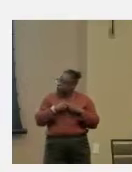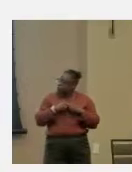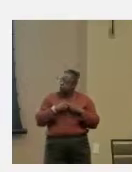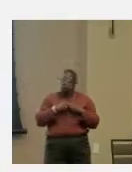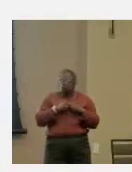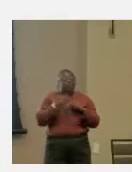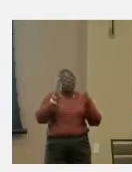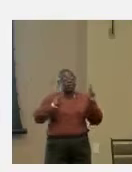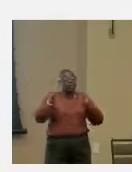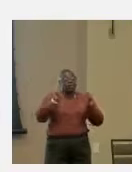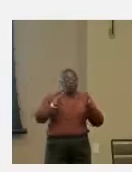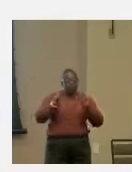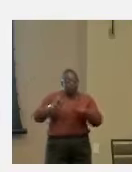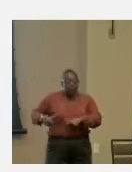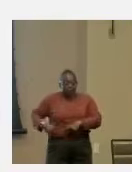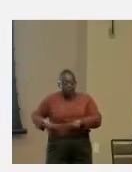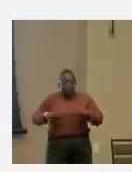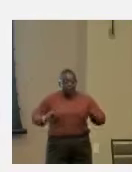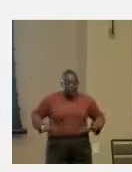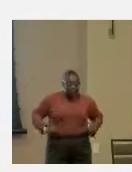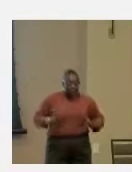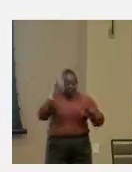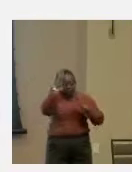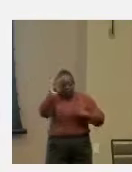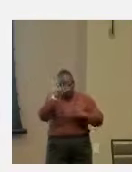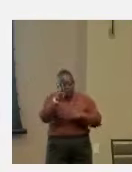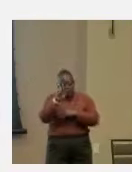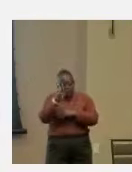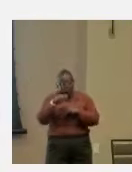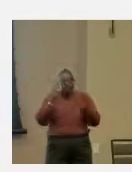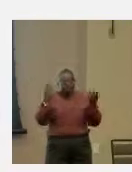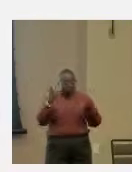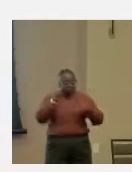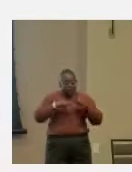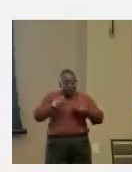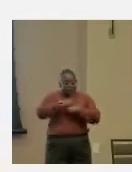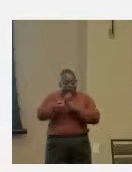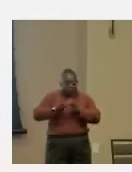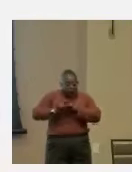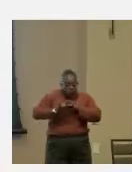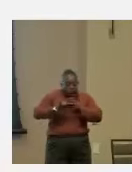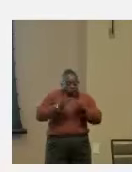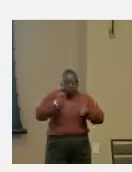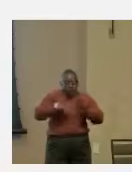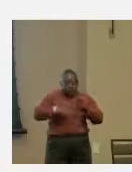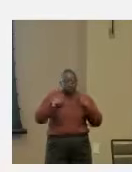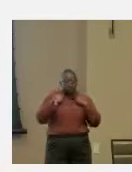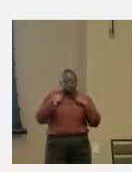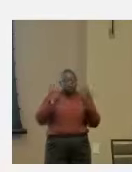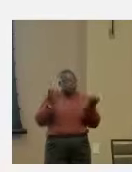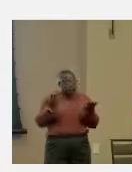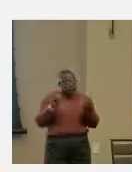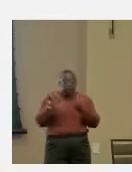we have people with liver or kidney disease, and they can't make complement. And also,